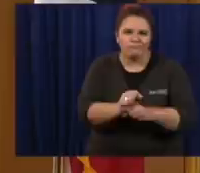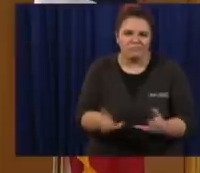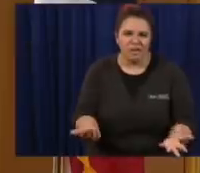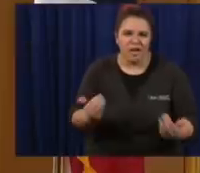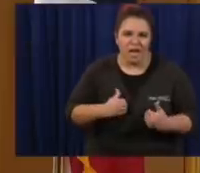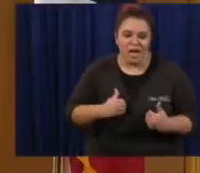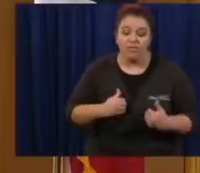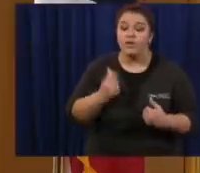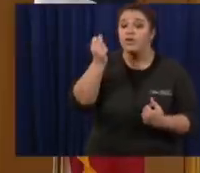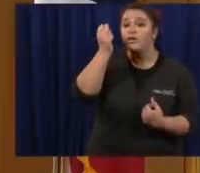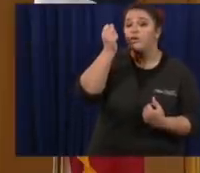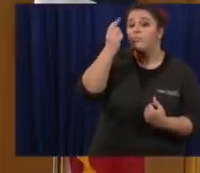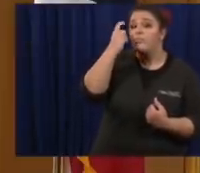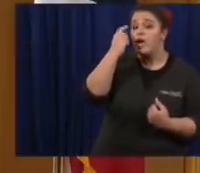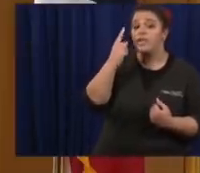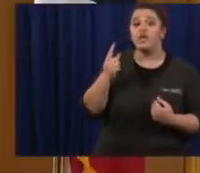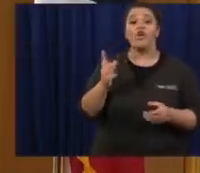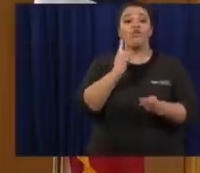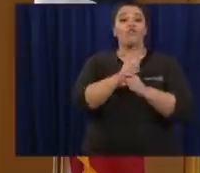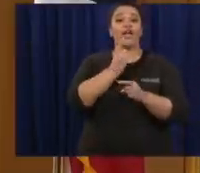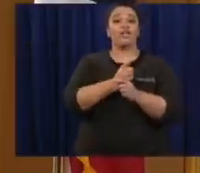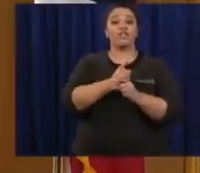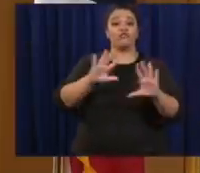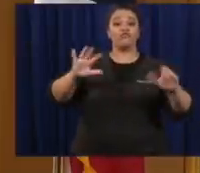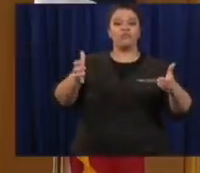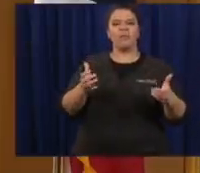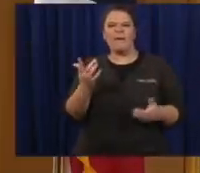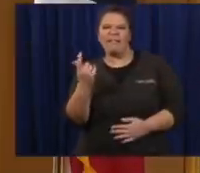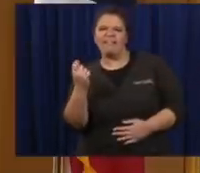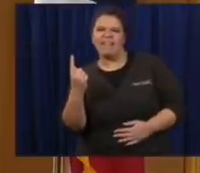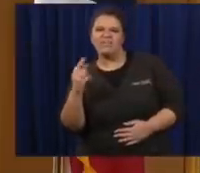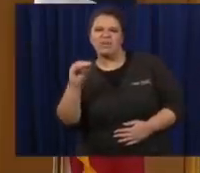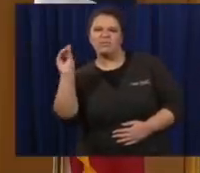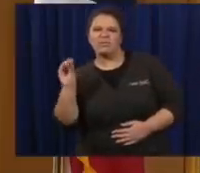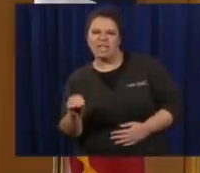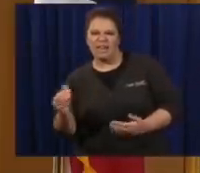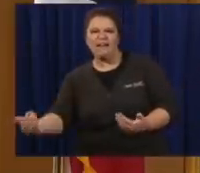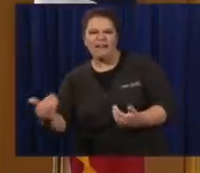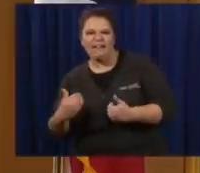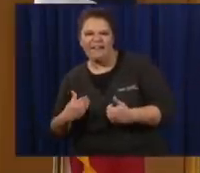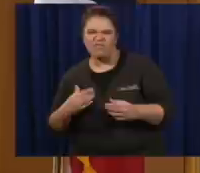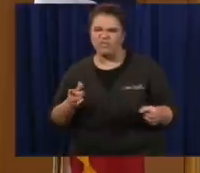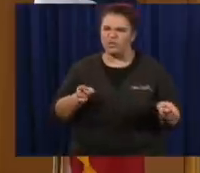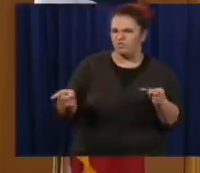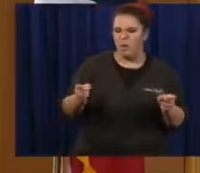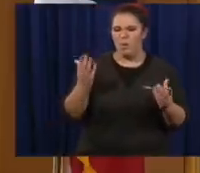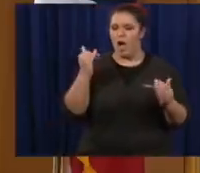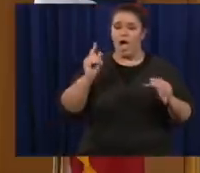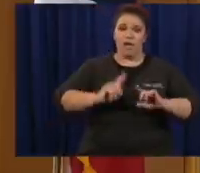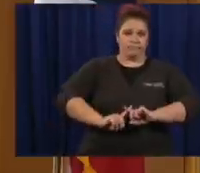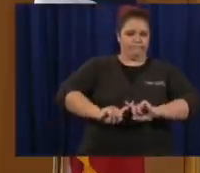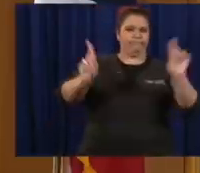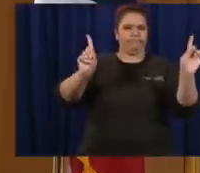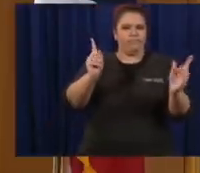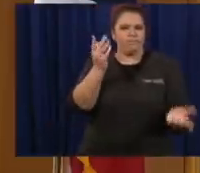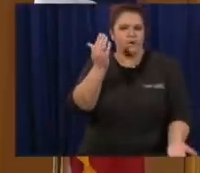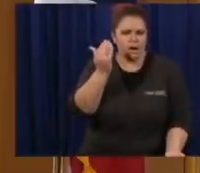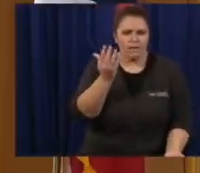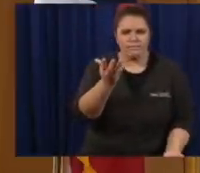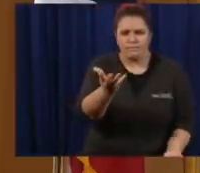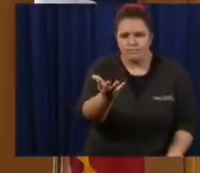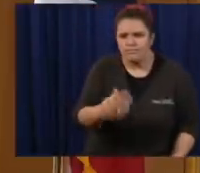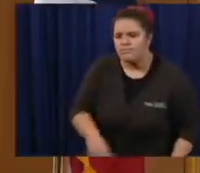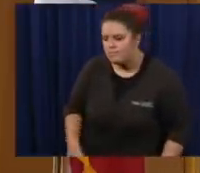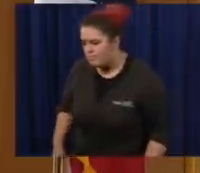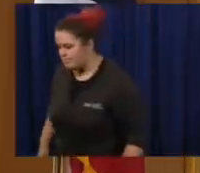is about 11% positive. Can you explain why there's such a drastic difference? Yeah, let me take the first one, and I'll reference to Dr.